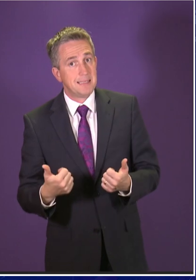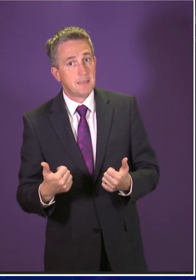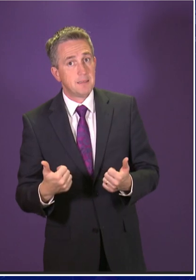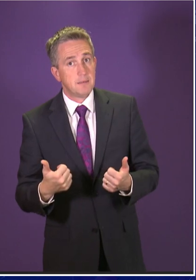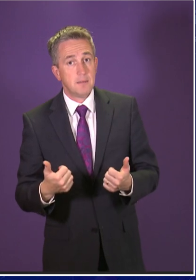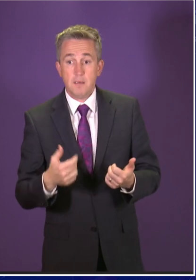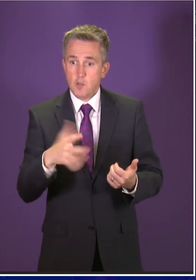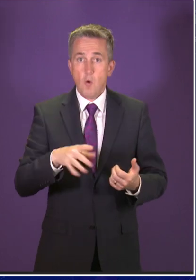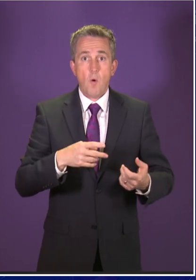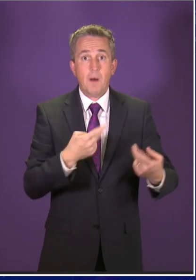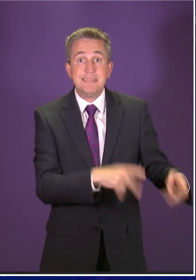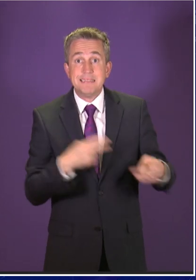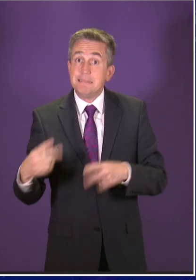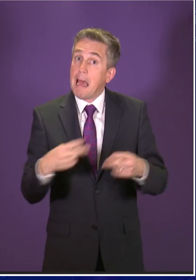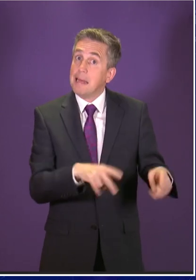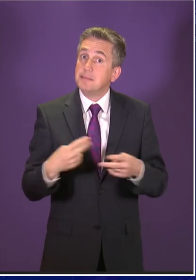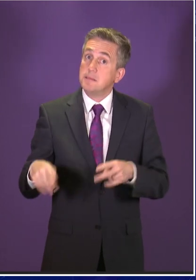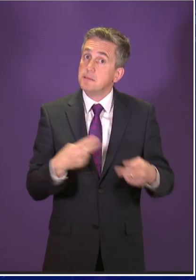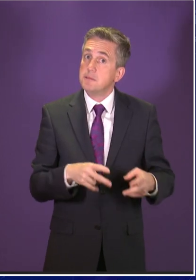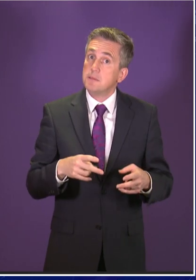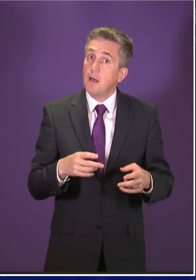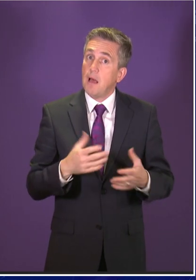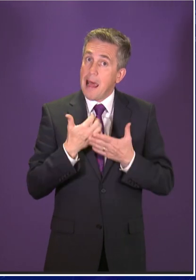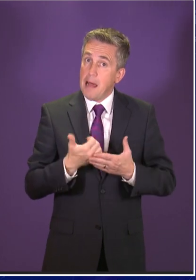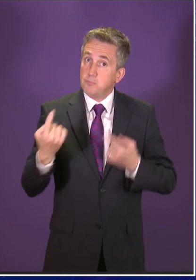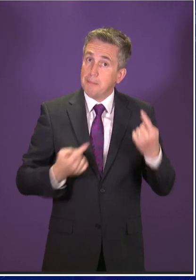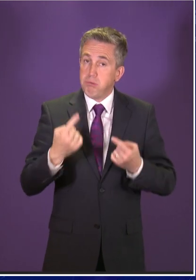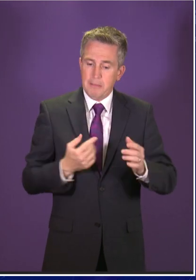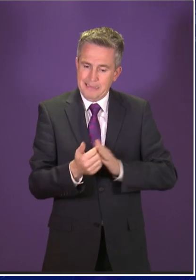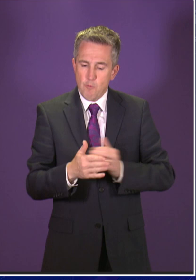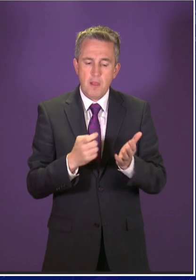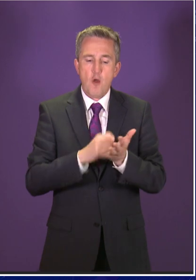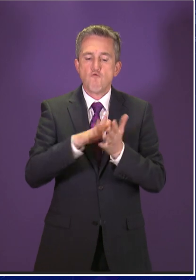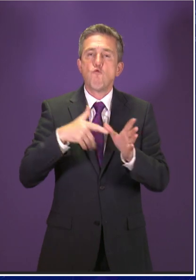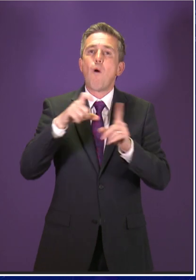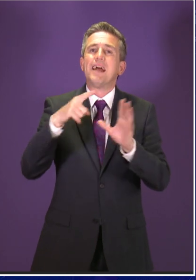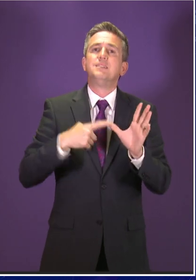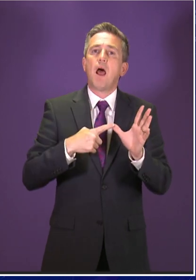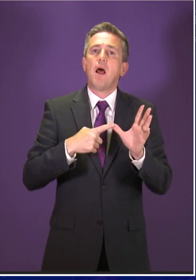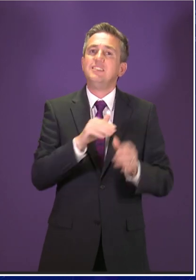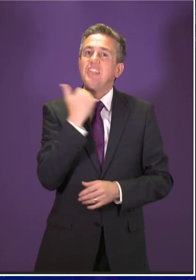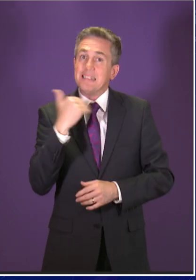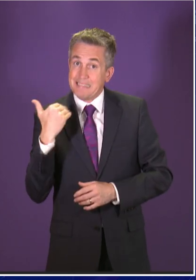the way dance has been used to help people deal with the trauma of the Rwandan genocide.